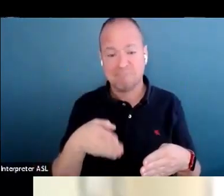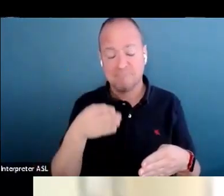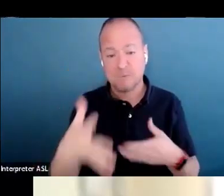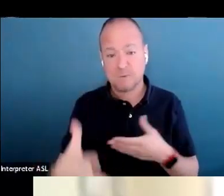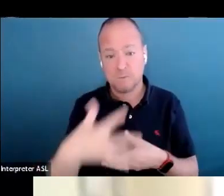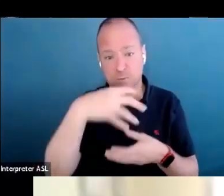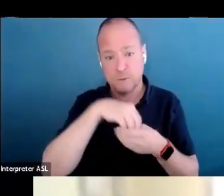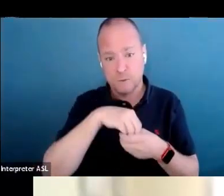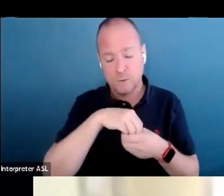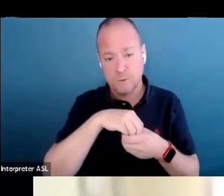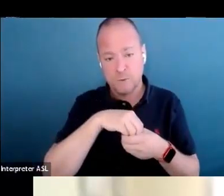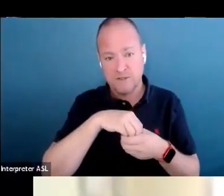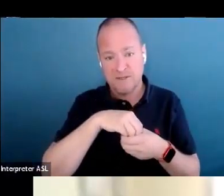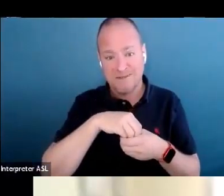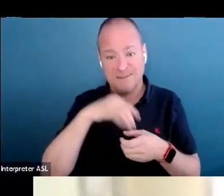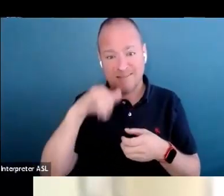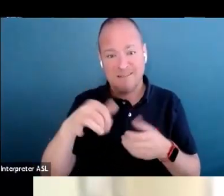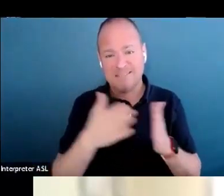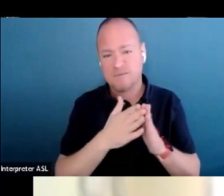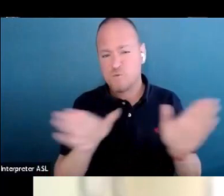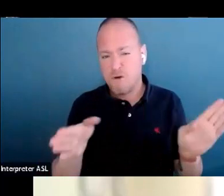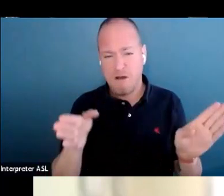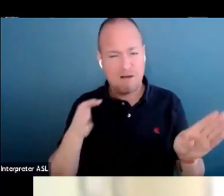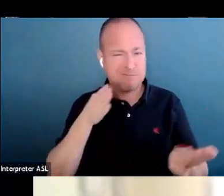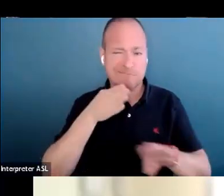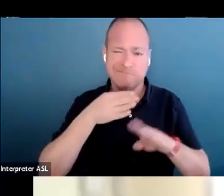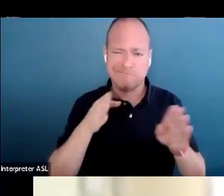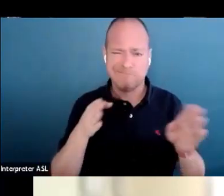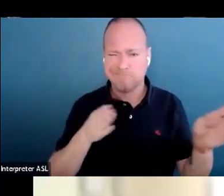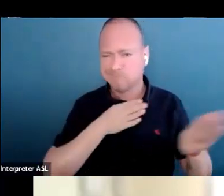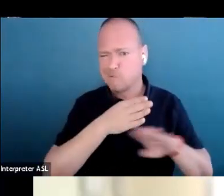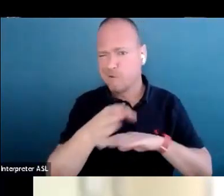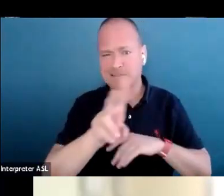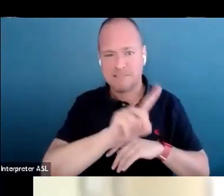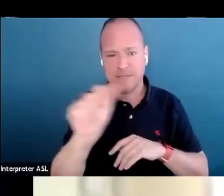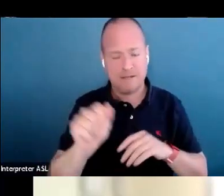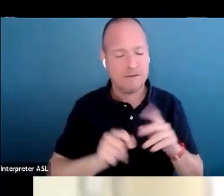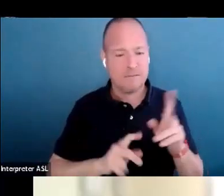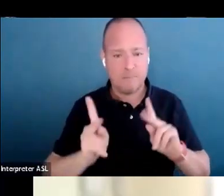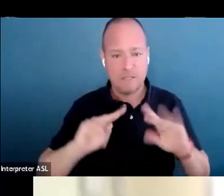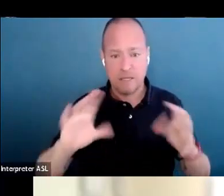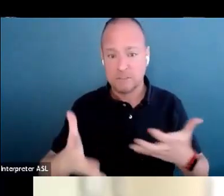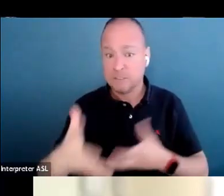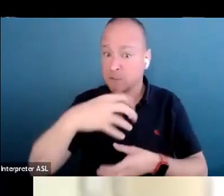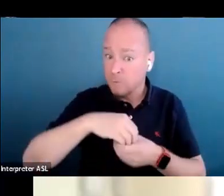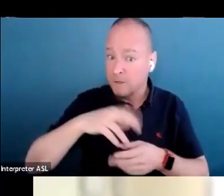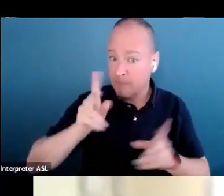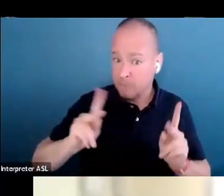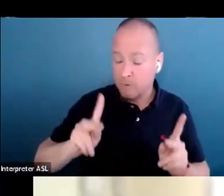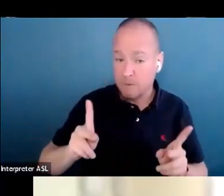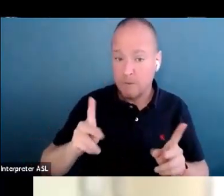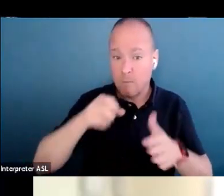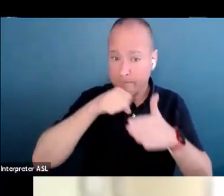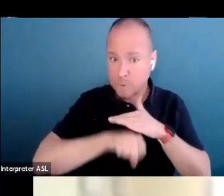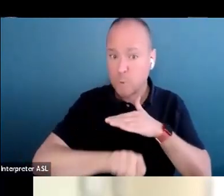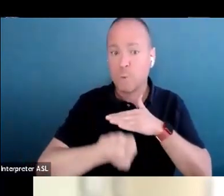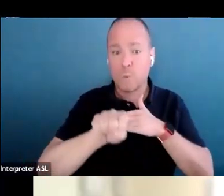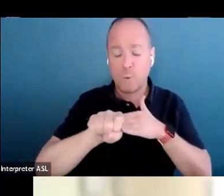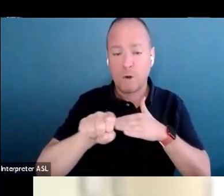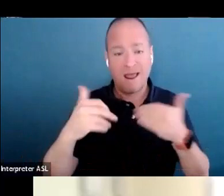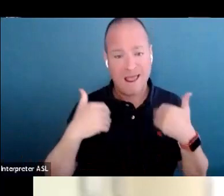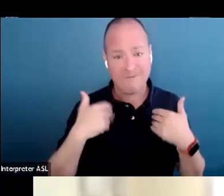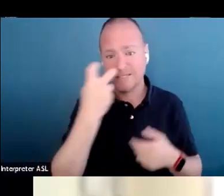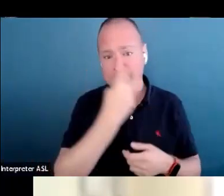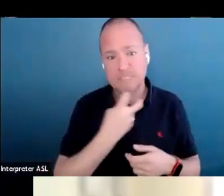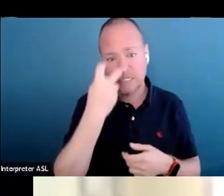include this broad cross-disability population, including people who are born with